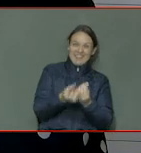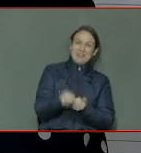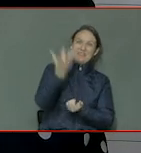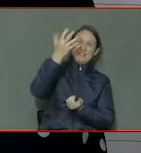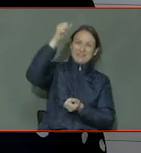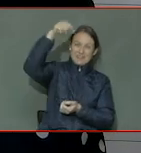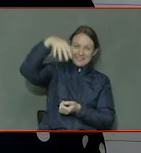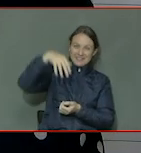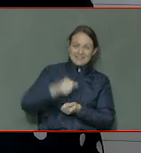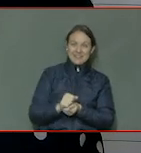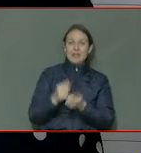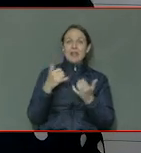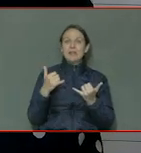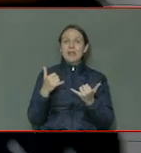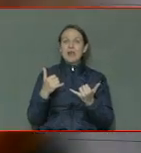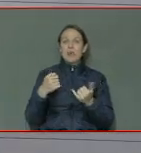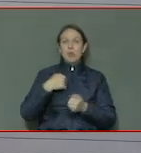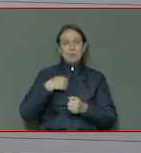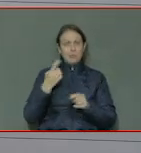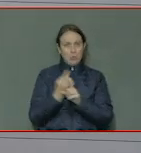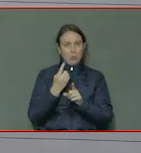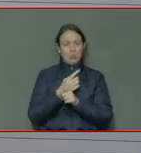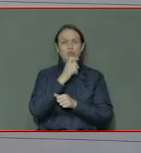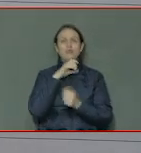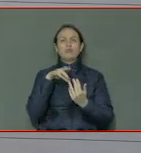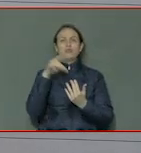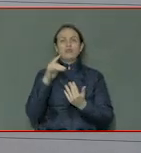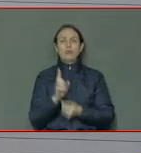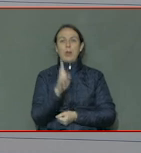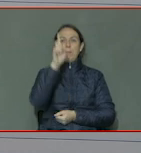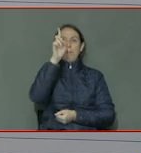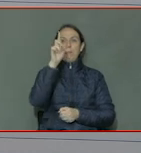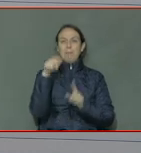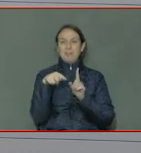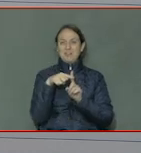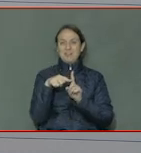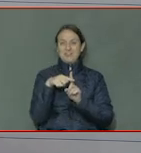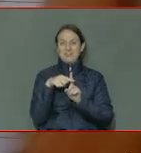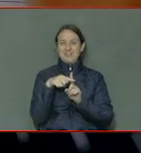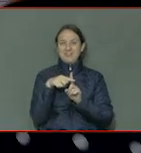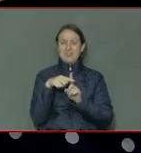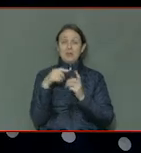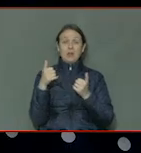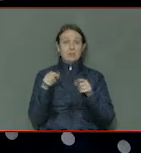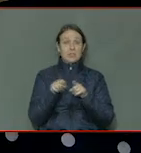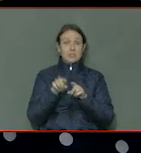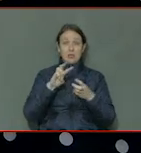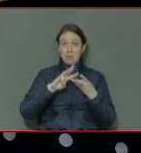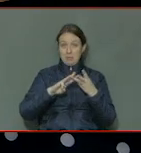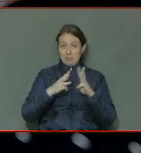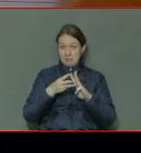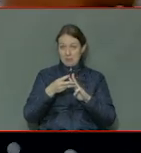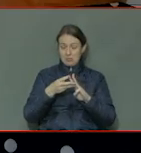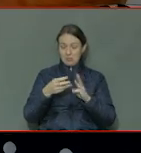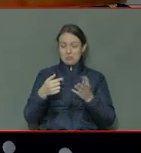my calculations with up as positive. So I stay with the axis like in maths also.